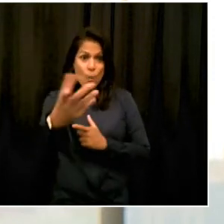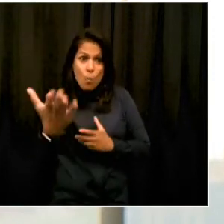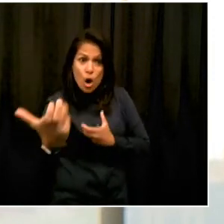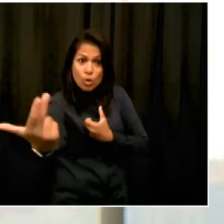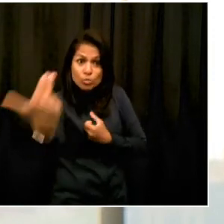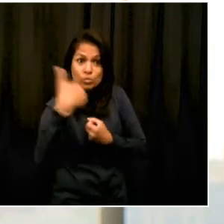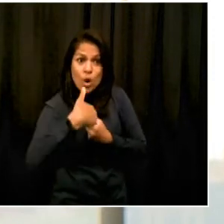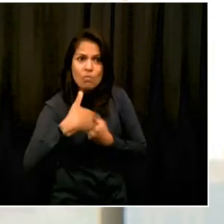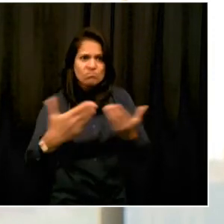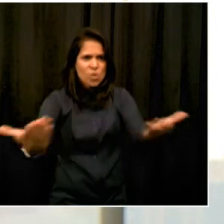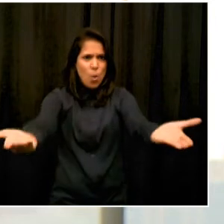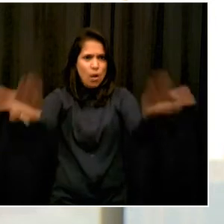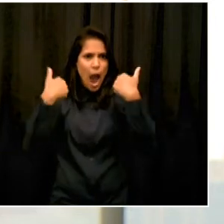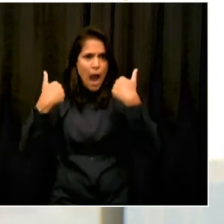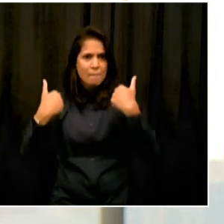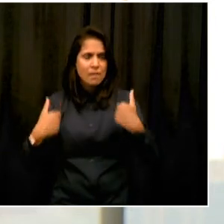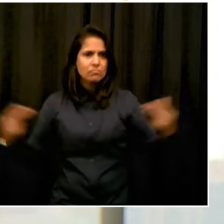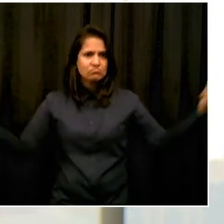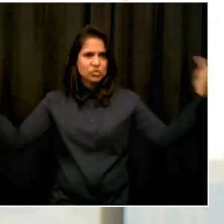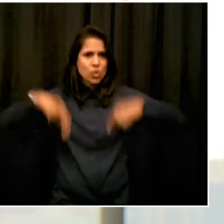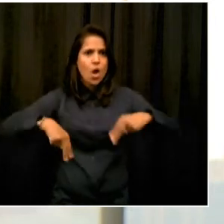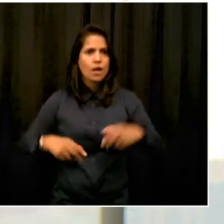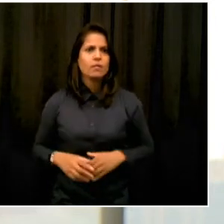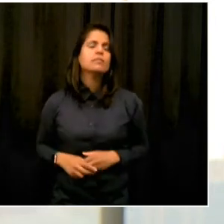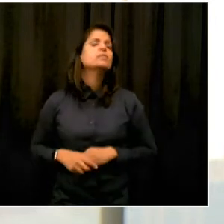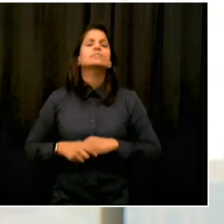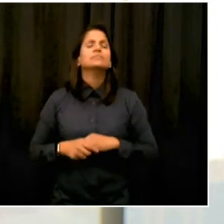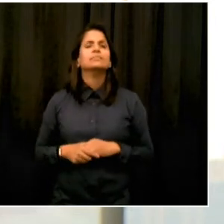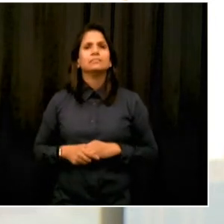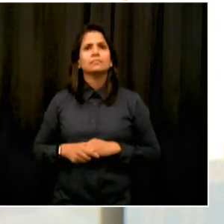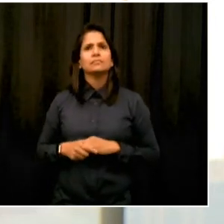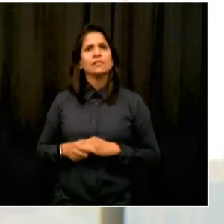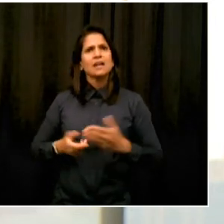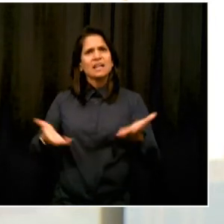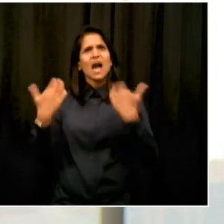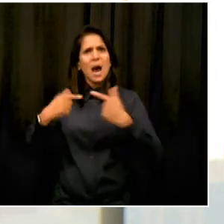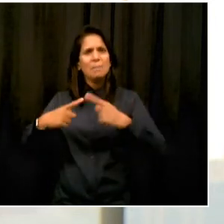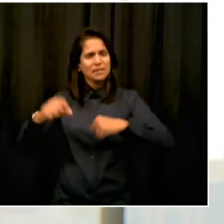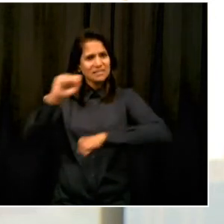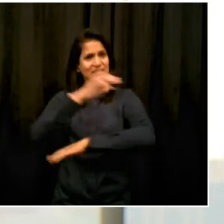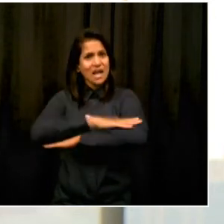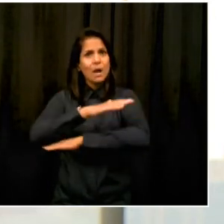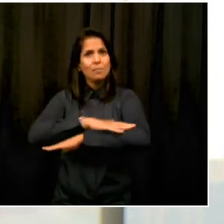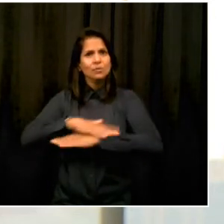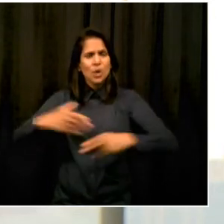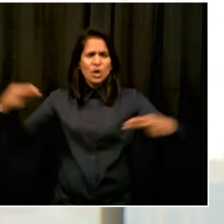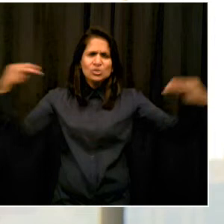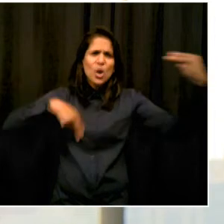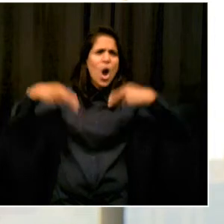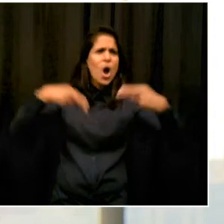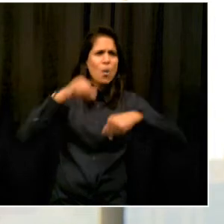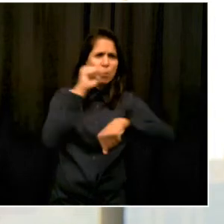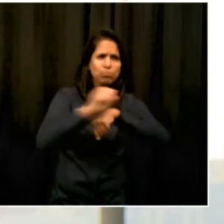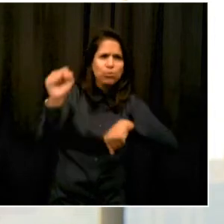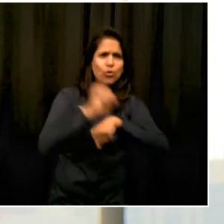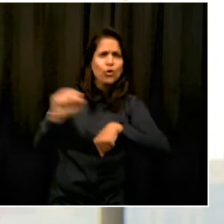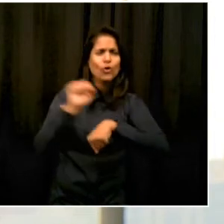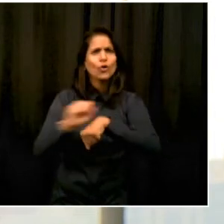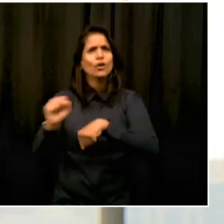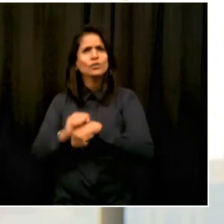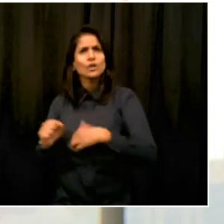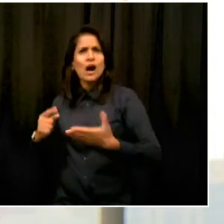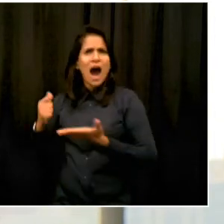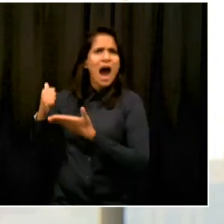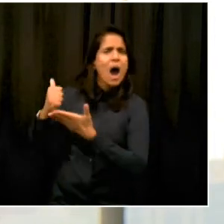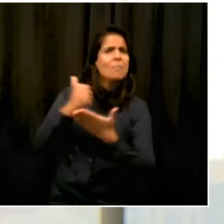effort to create solutions that never existed before for the challenges of today and tomorrow. Everyone who